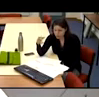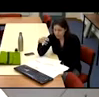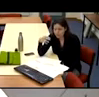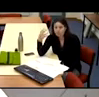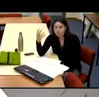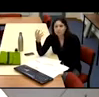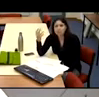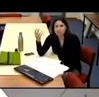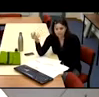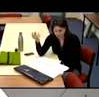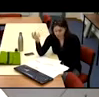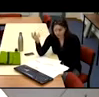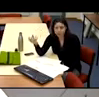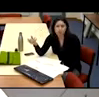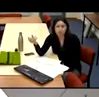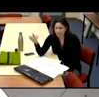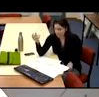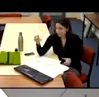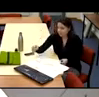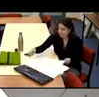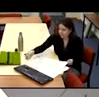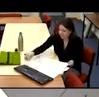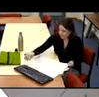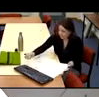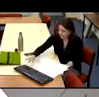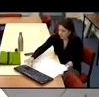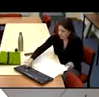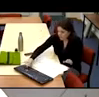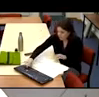story, you miss that richness of stories.